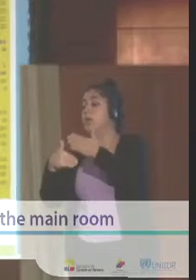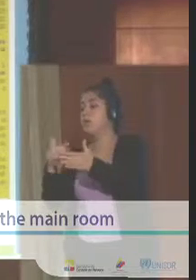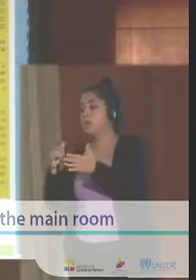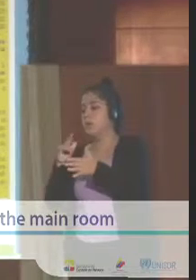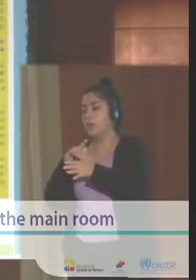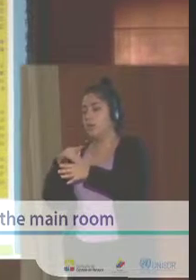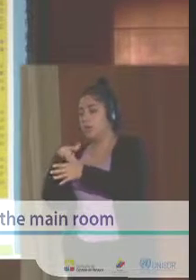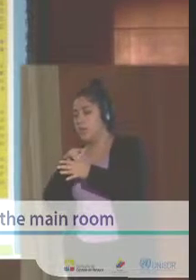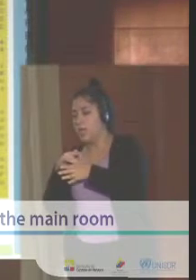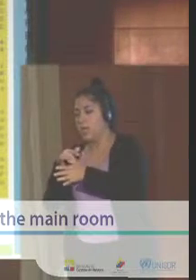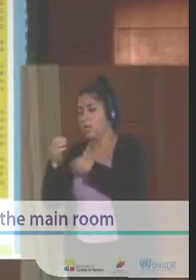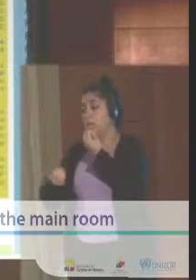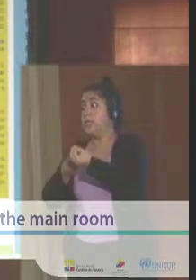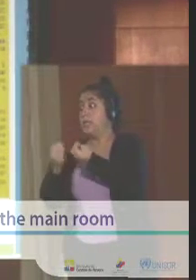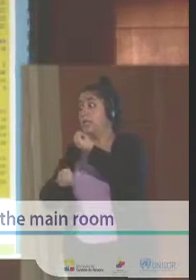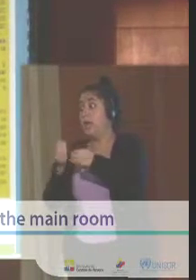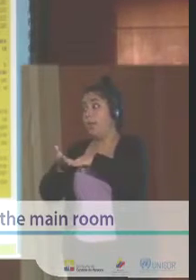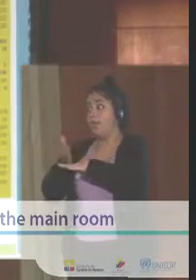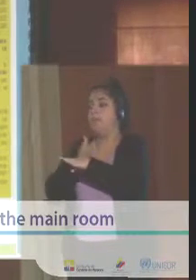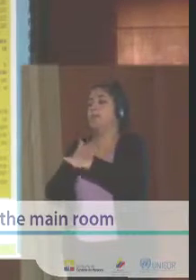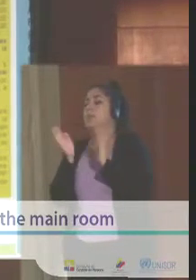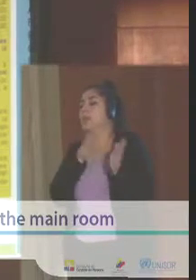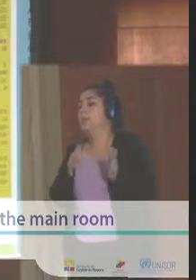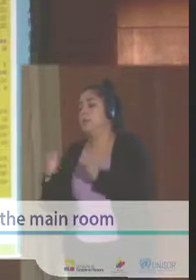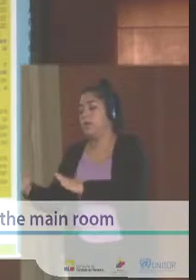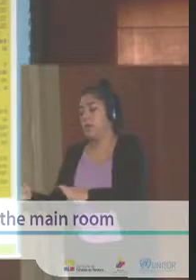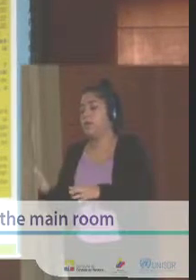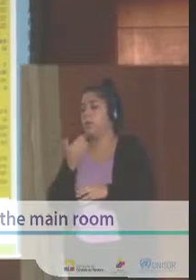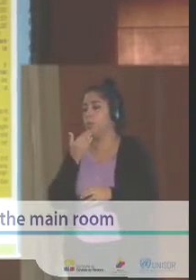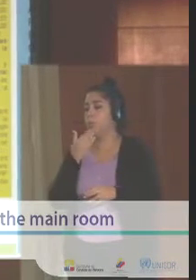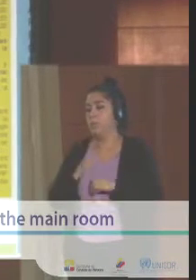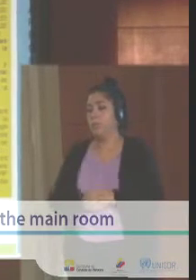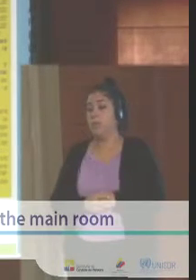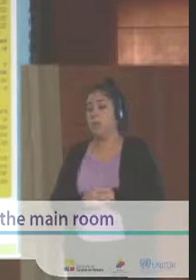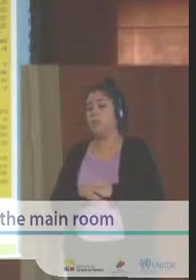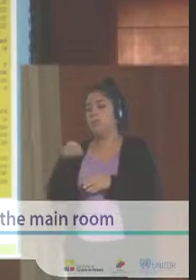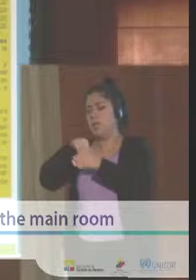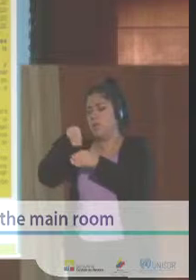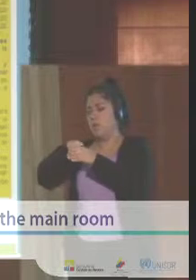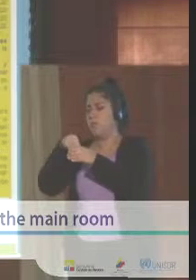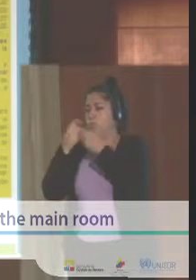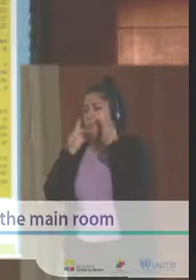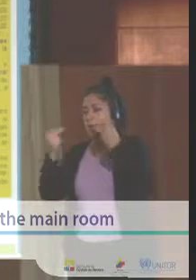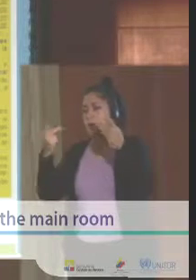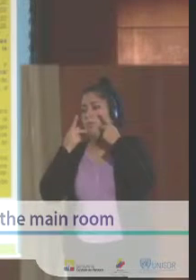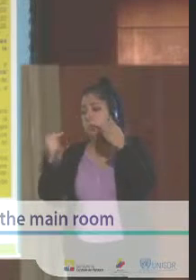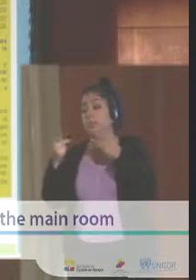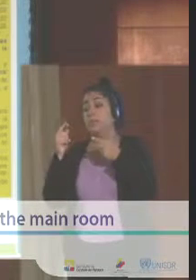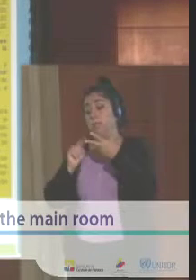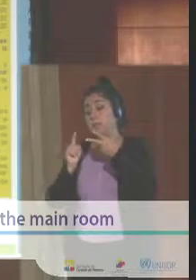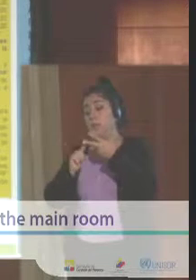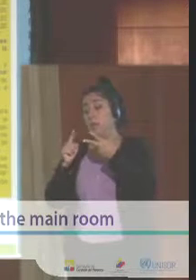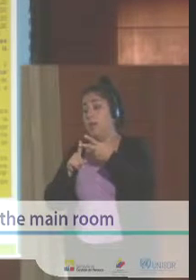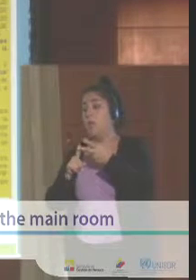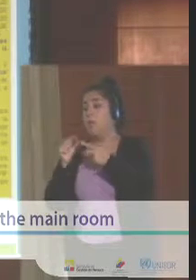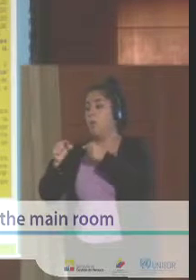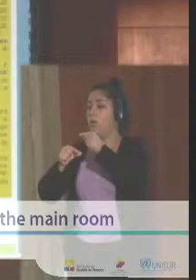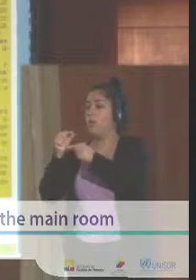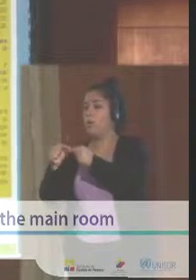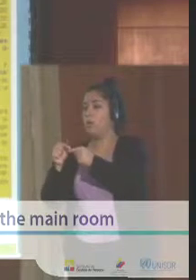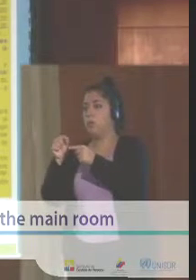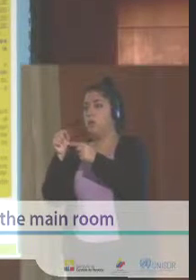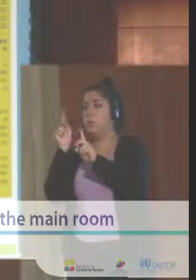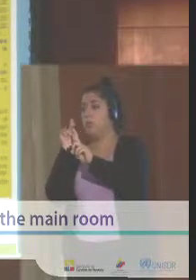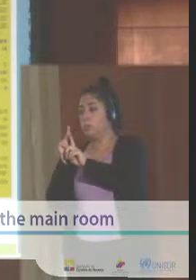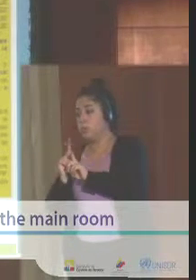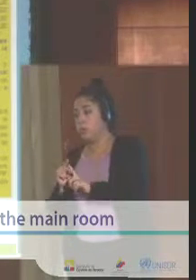social profitability of the measures for disaster risk reduction in public investment processes, as well